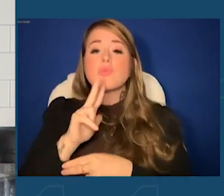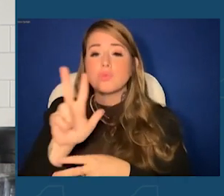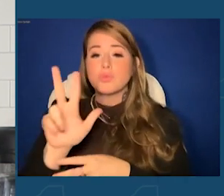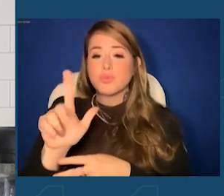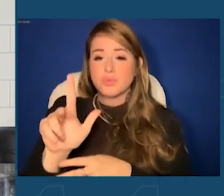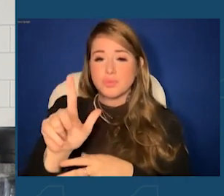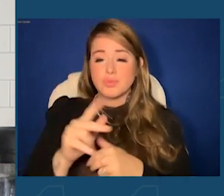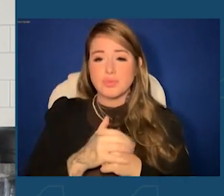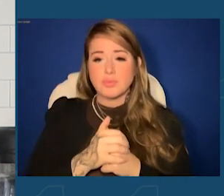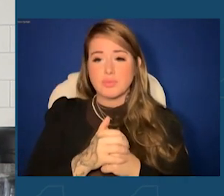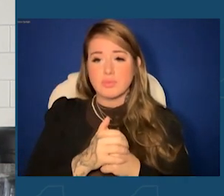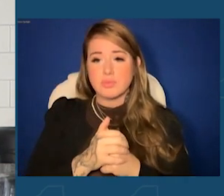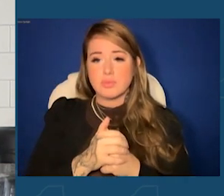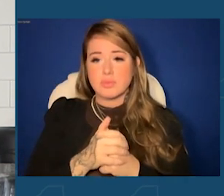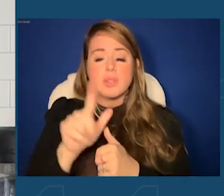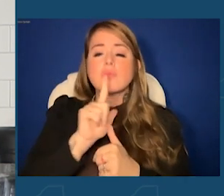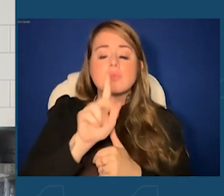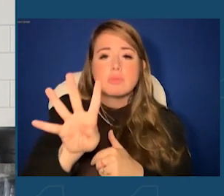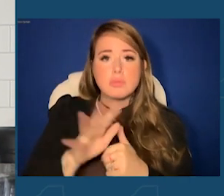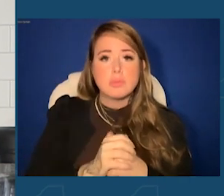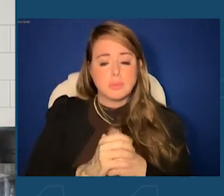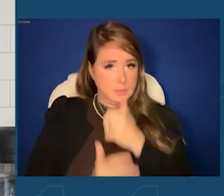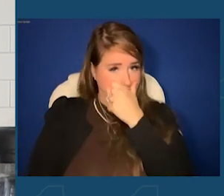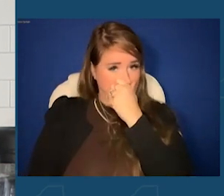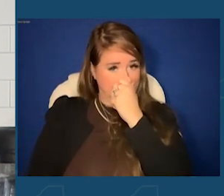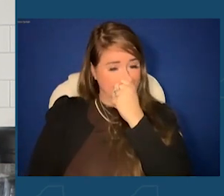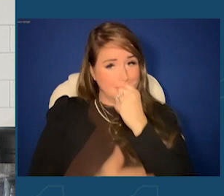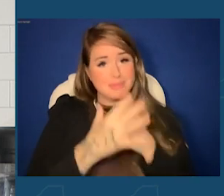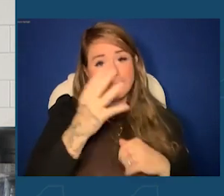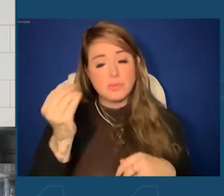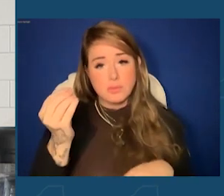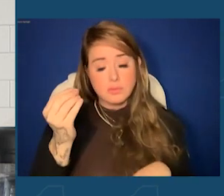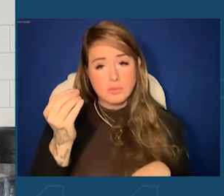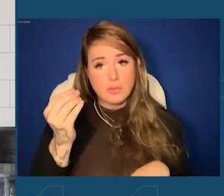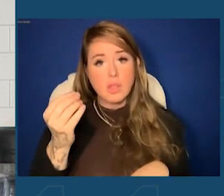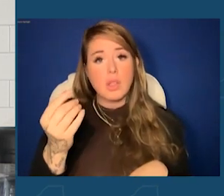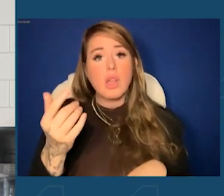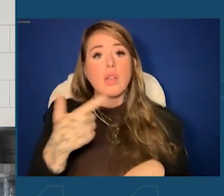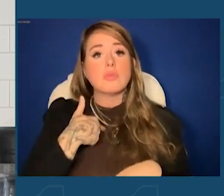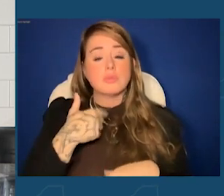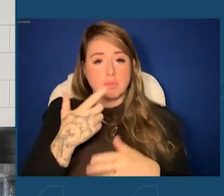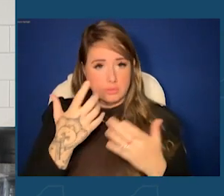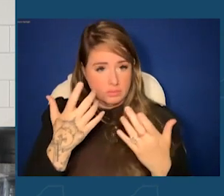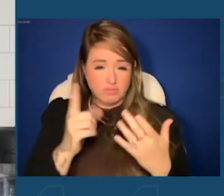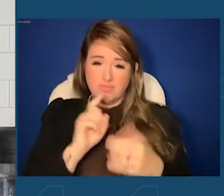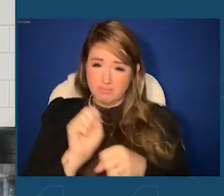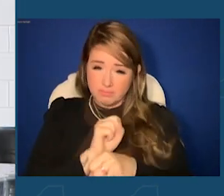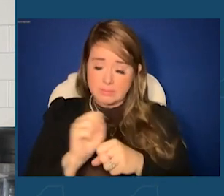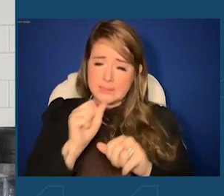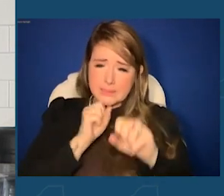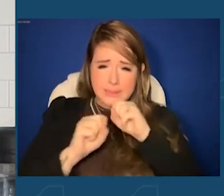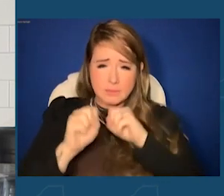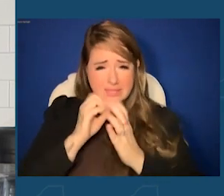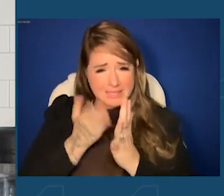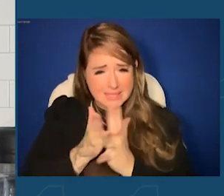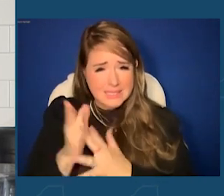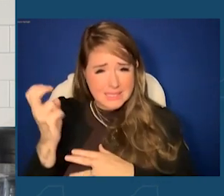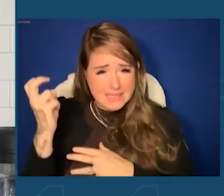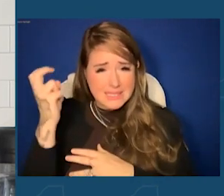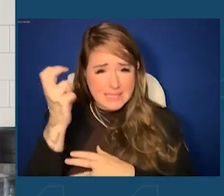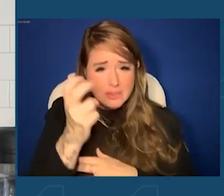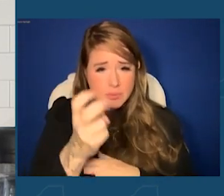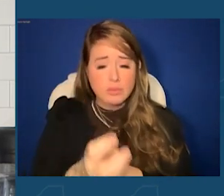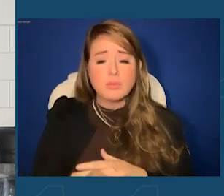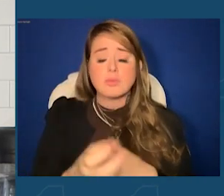name is Iber Rada. I am 24 years old. Emprendí el gran viaje, como muchos y miles de mis compañeros lo han